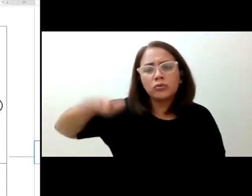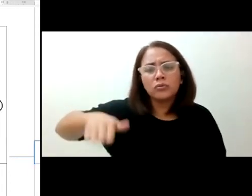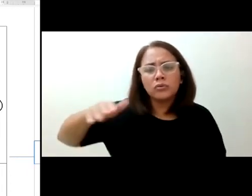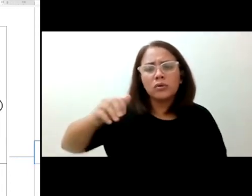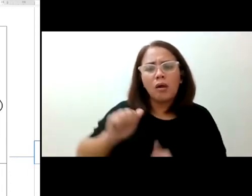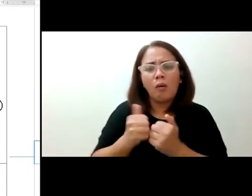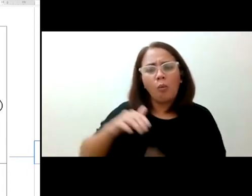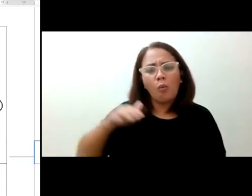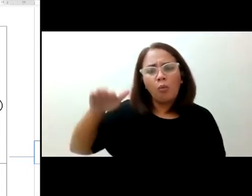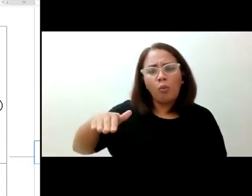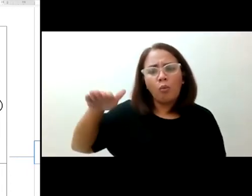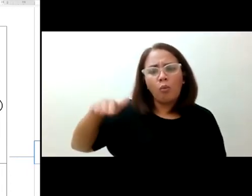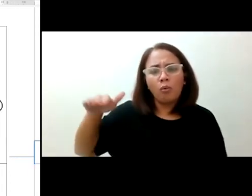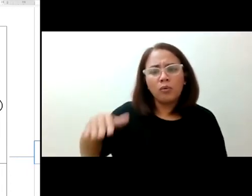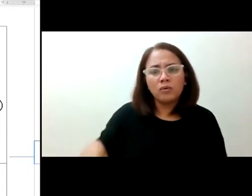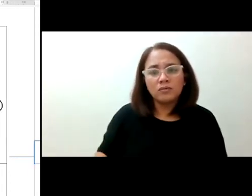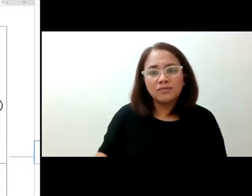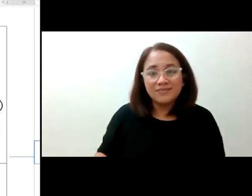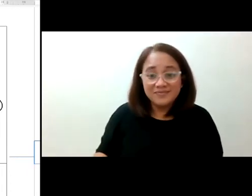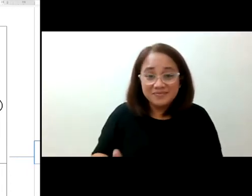You wouldn't say a building is,